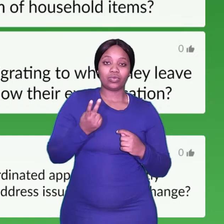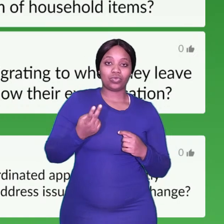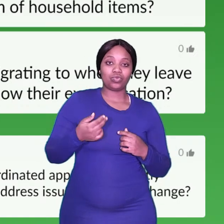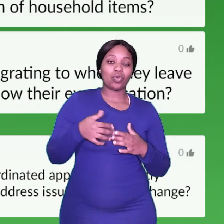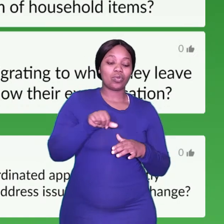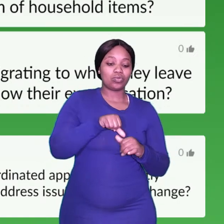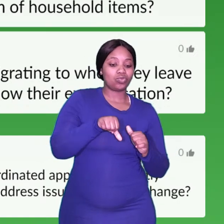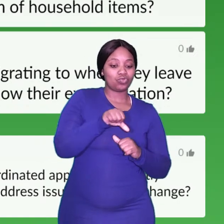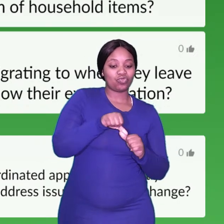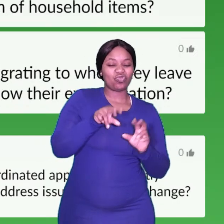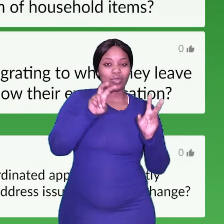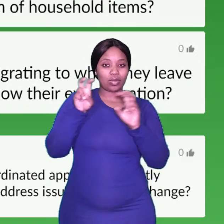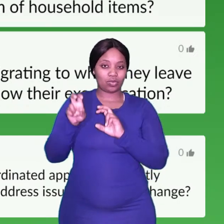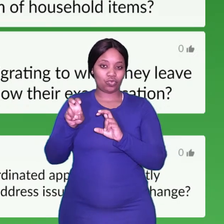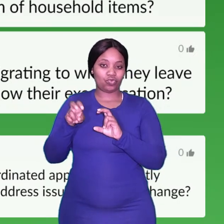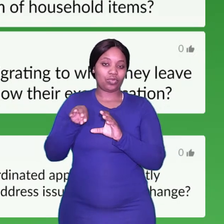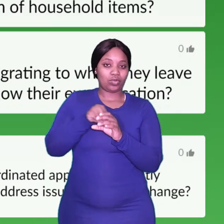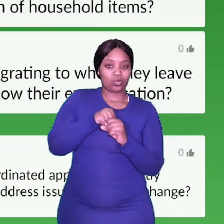connections. Thank you very much.